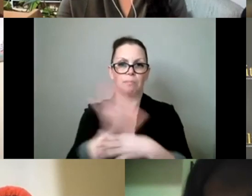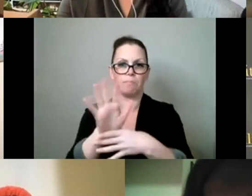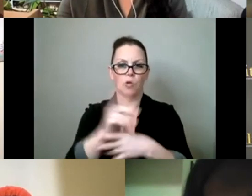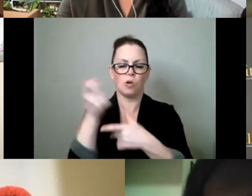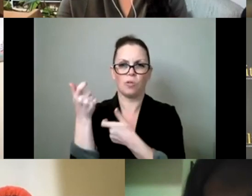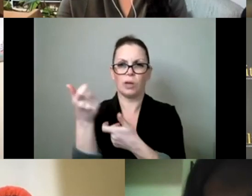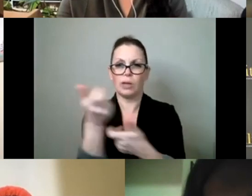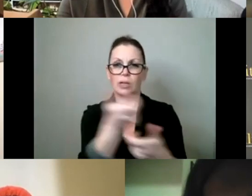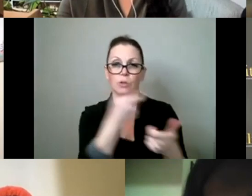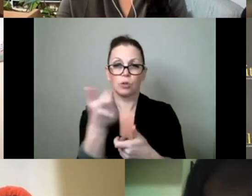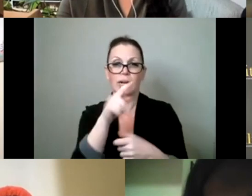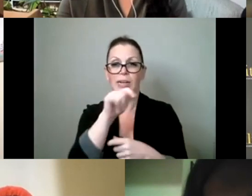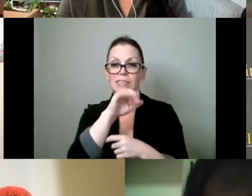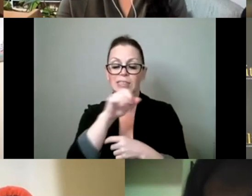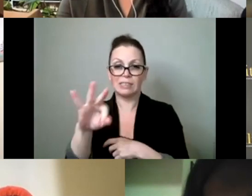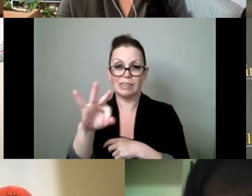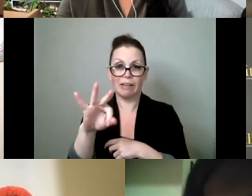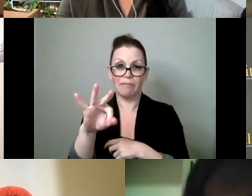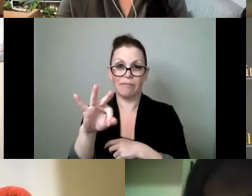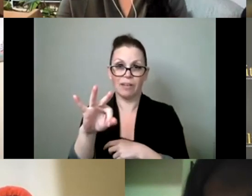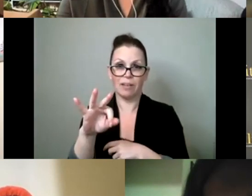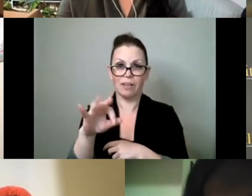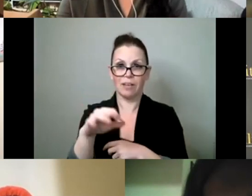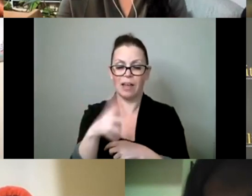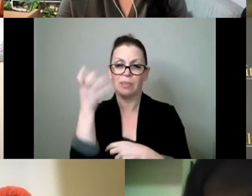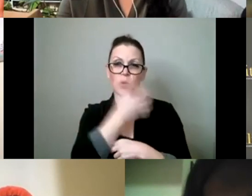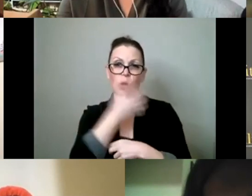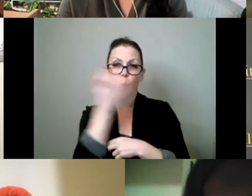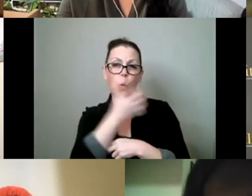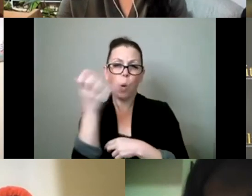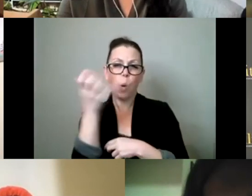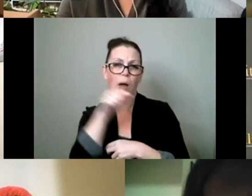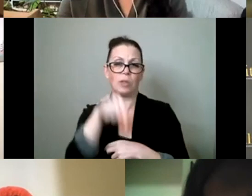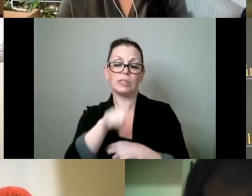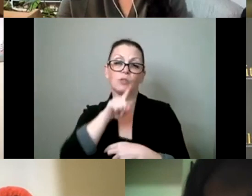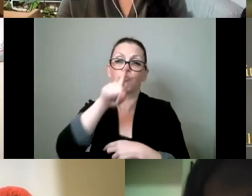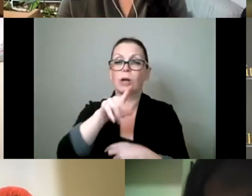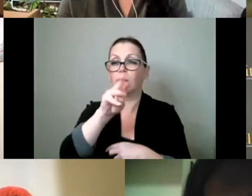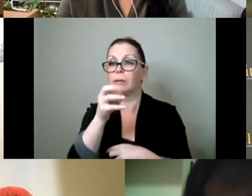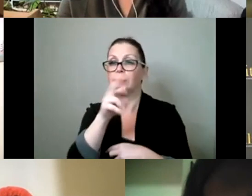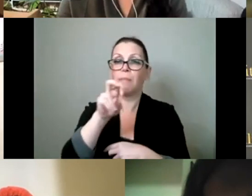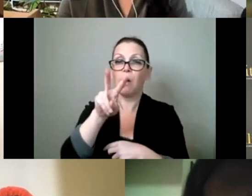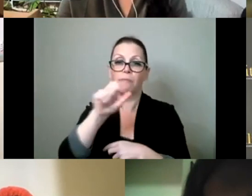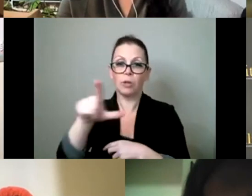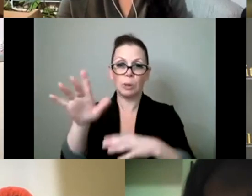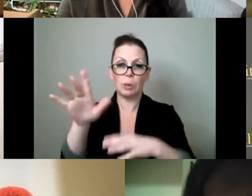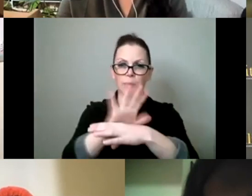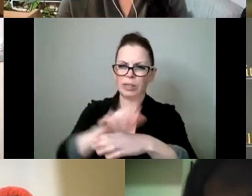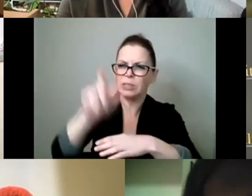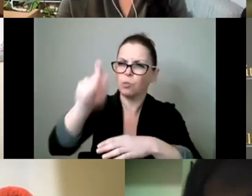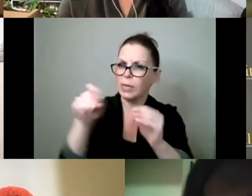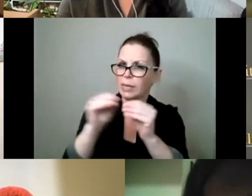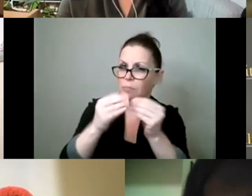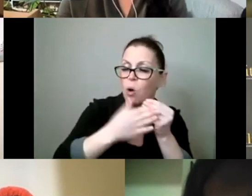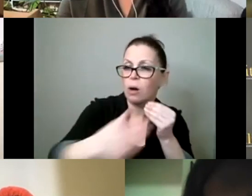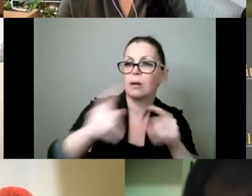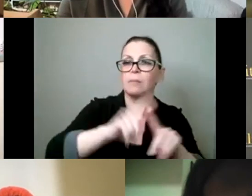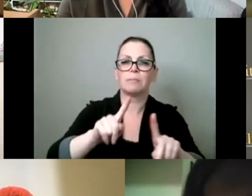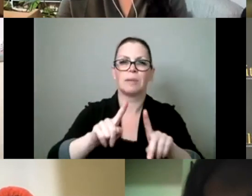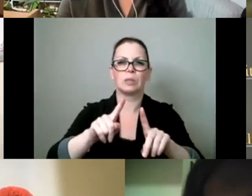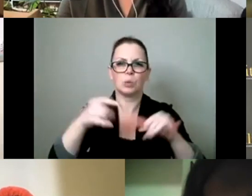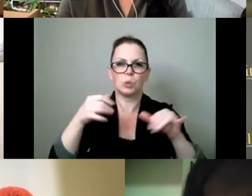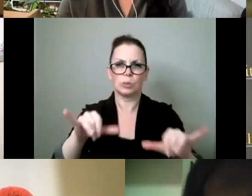uproarious crowd and people were like, this is the real Marvel movies. We need more of this. And to still have a